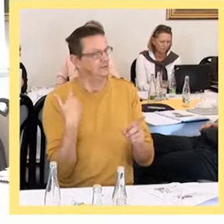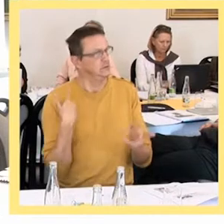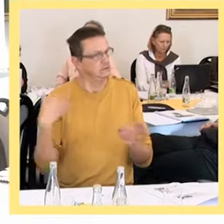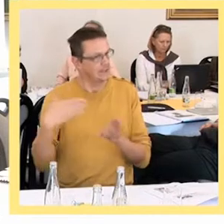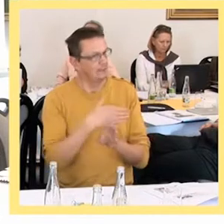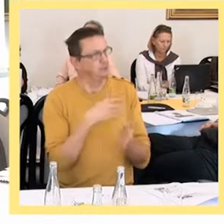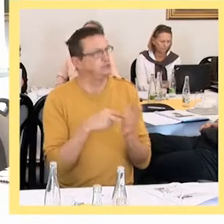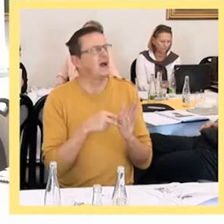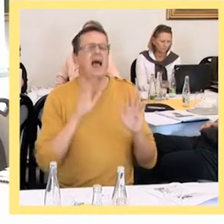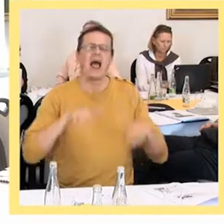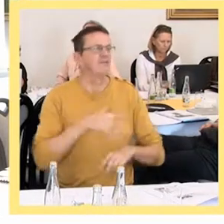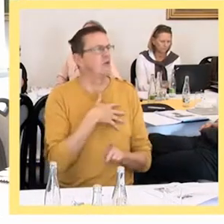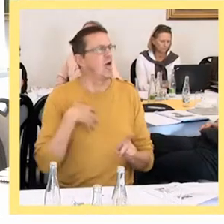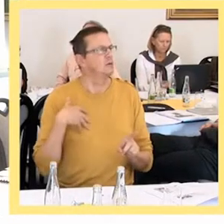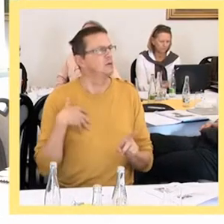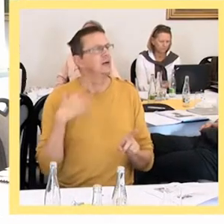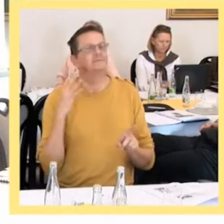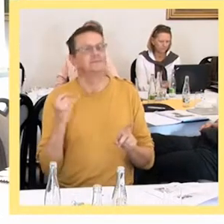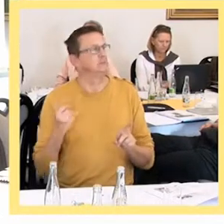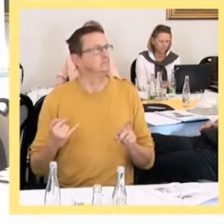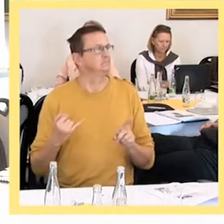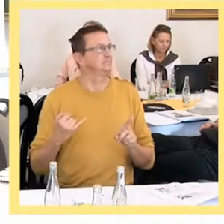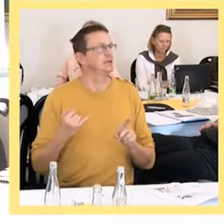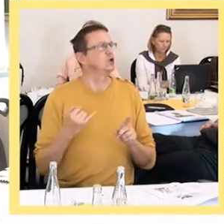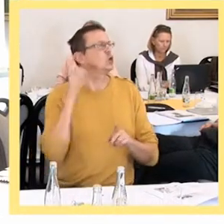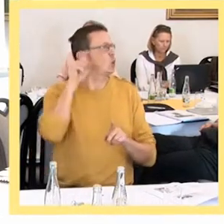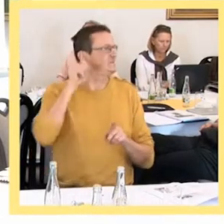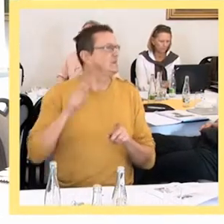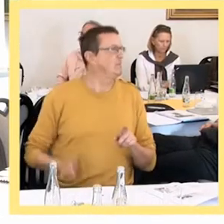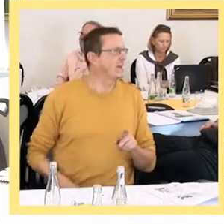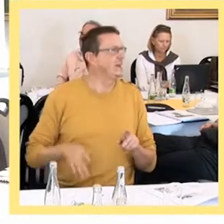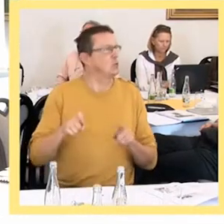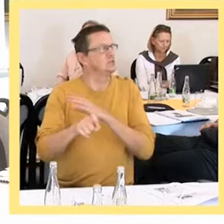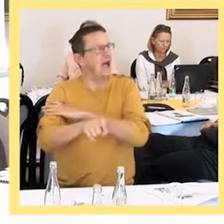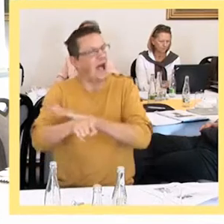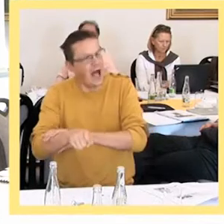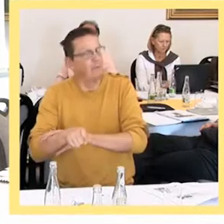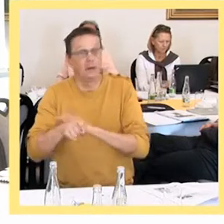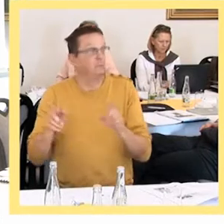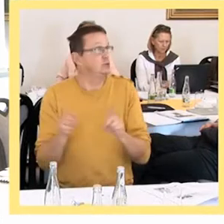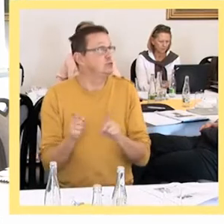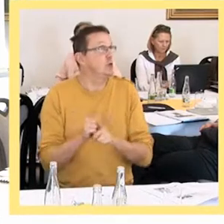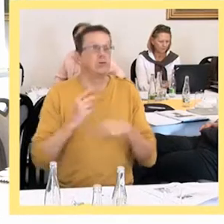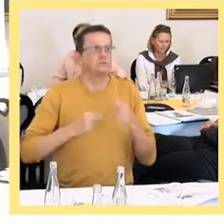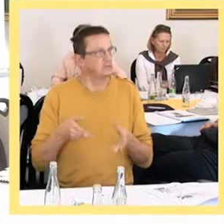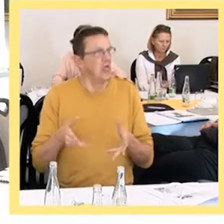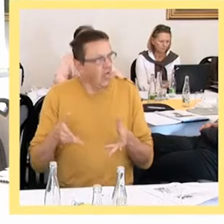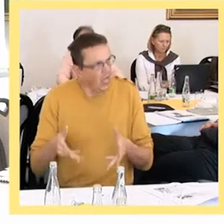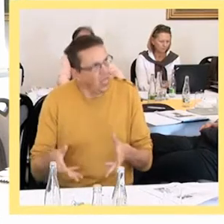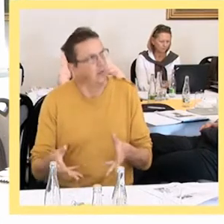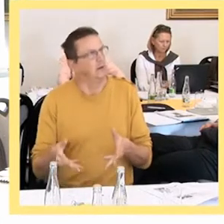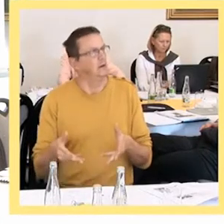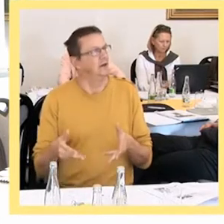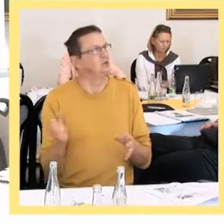system and they removed their prosthetic arm or their prosthetic leg, that either slowed them down or stopped them completely from going through the